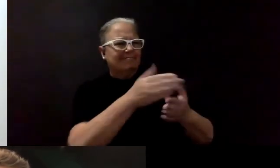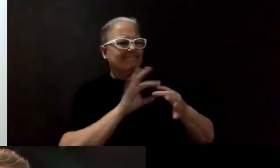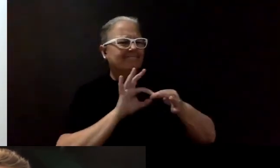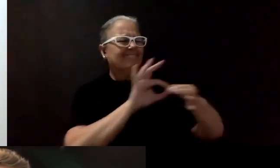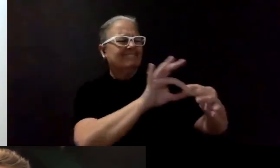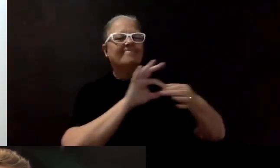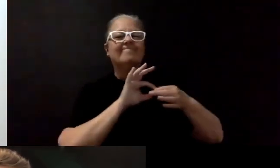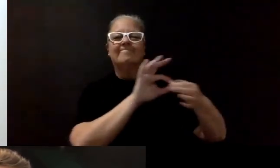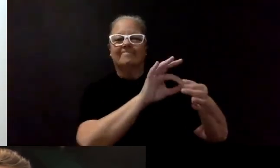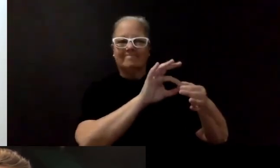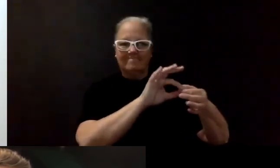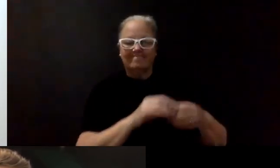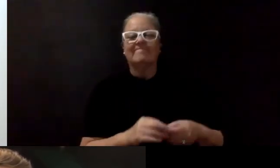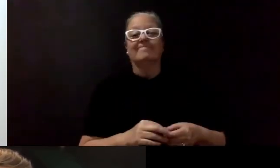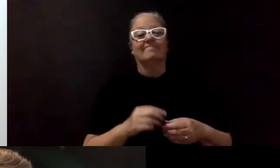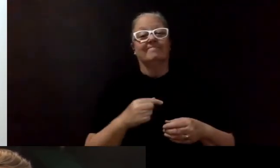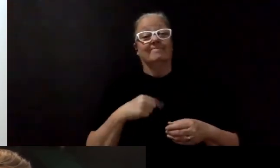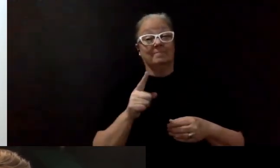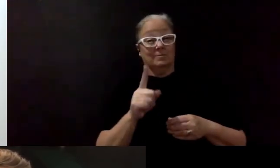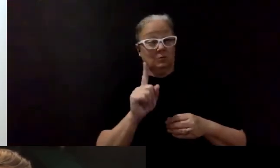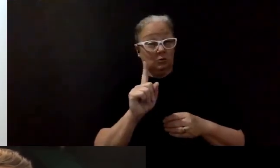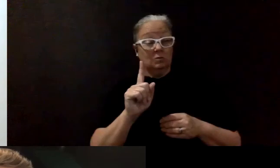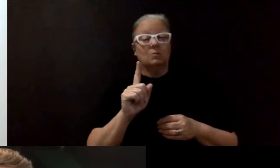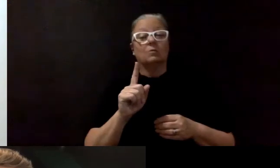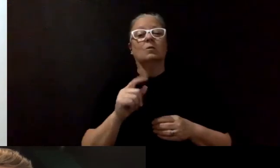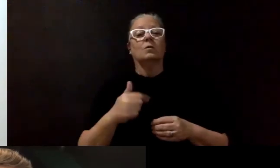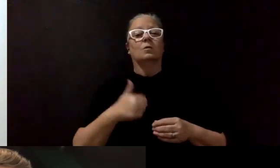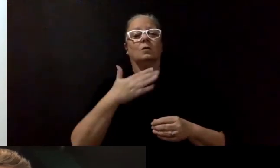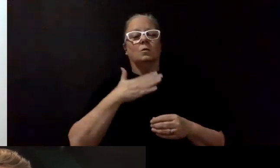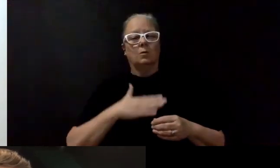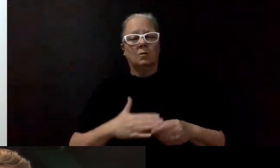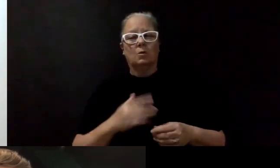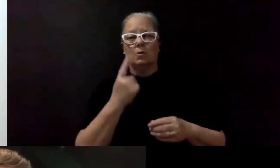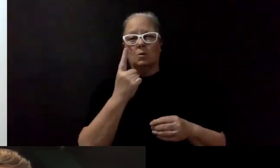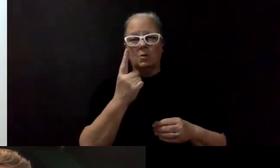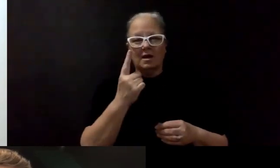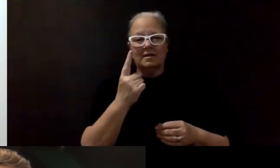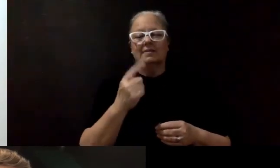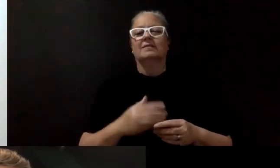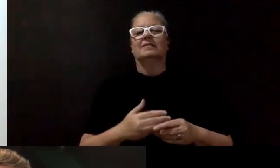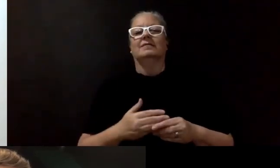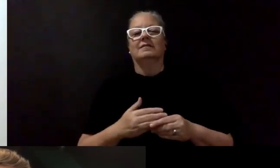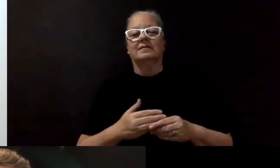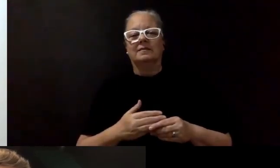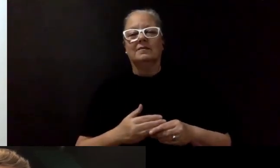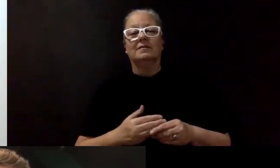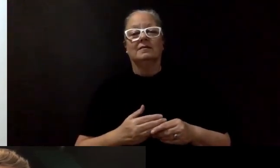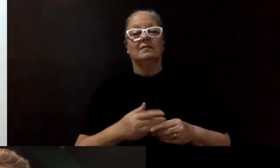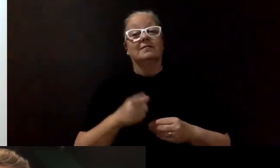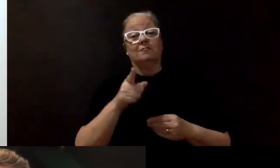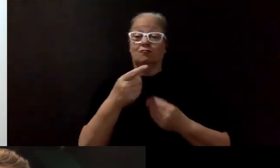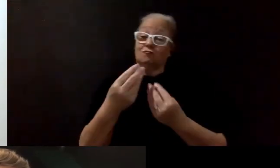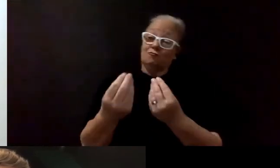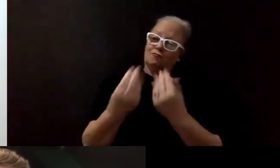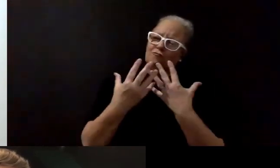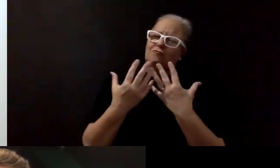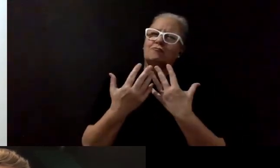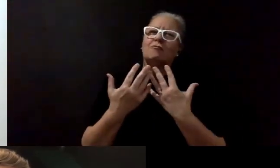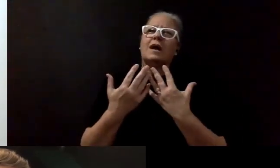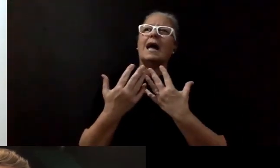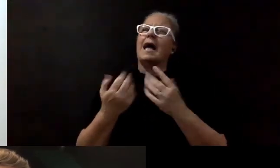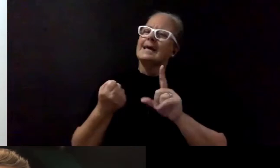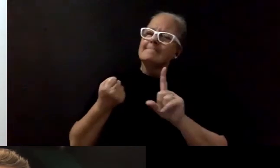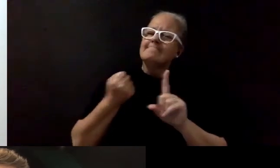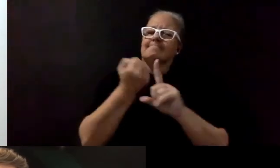Before we finish, we would love to listen to a final enlightening and empowering message from you, our guest.